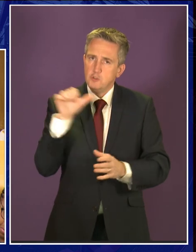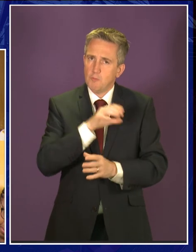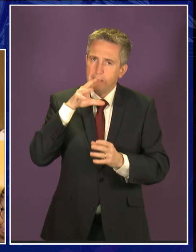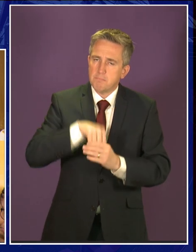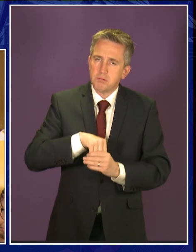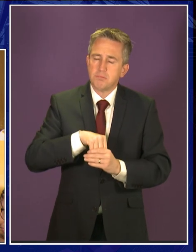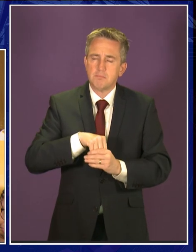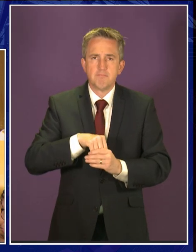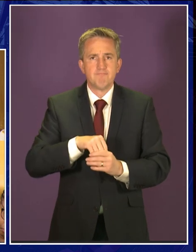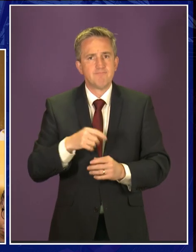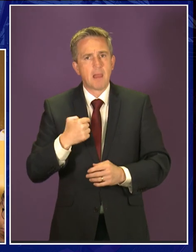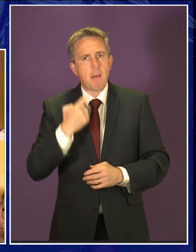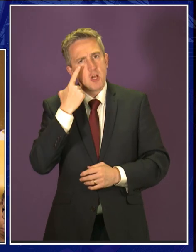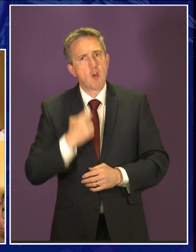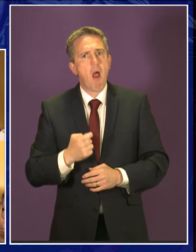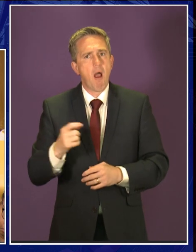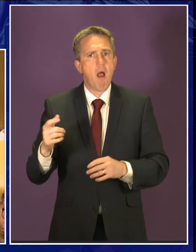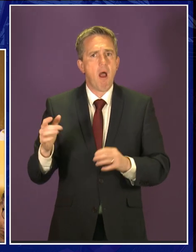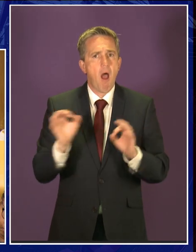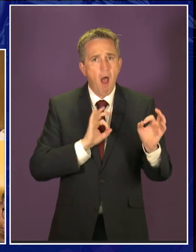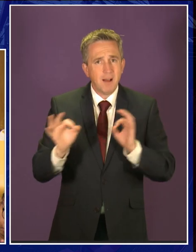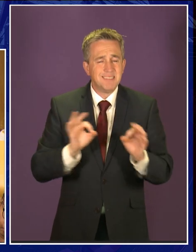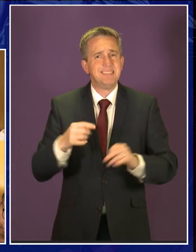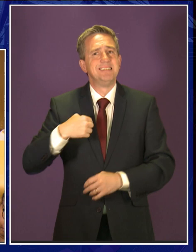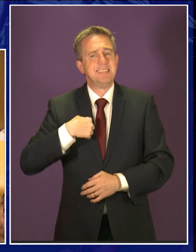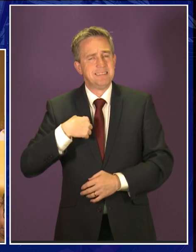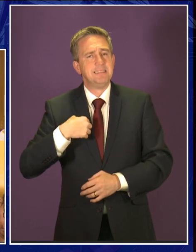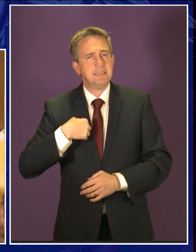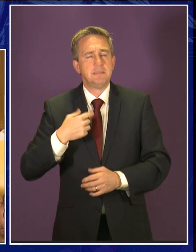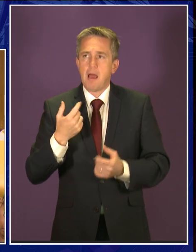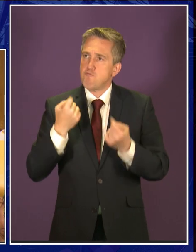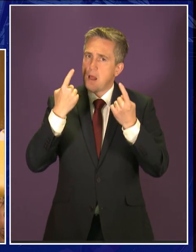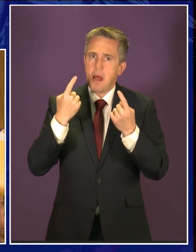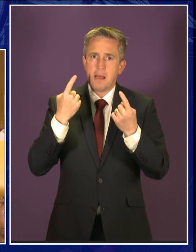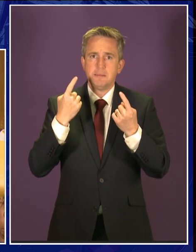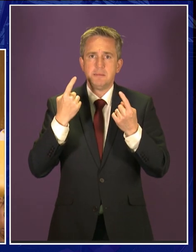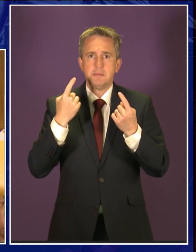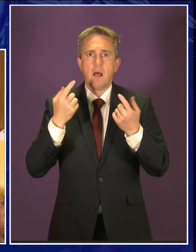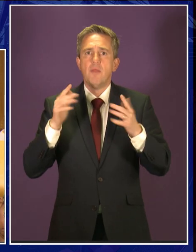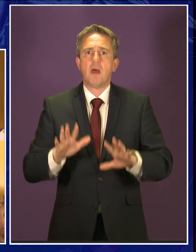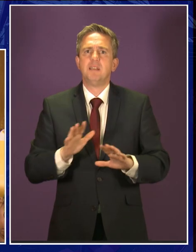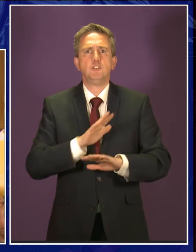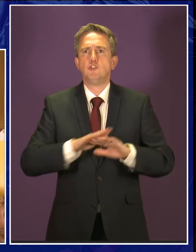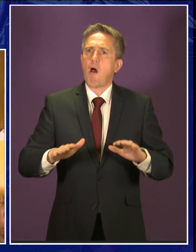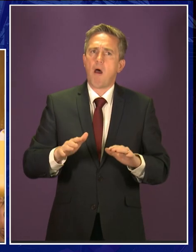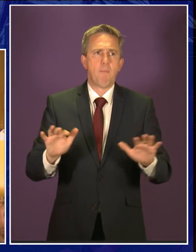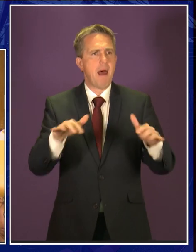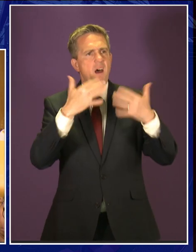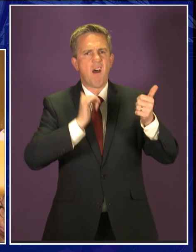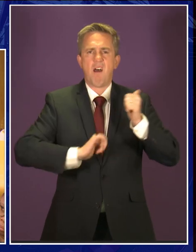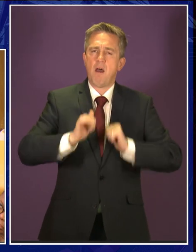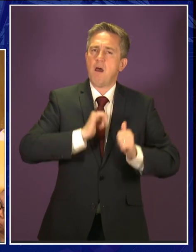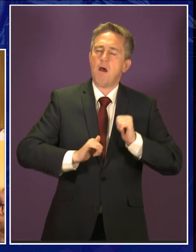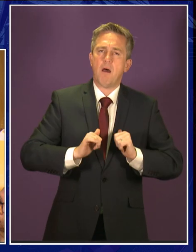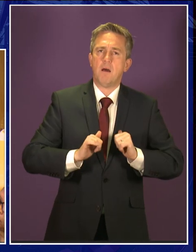humble reminder to me as a young artist that art making is beyond mere self-gratification, that whatever I